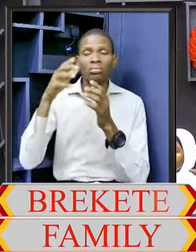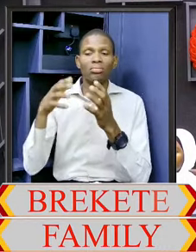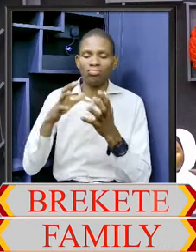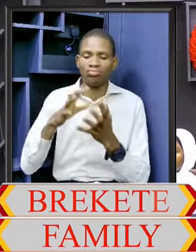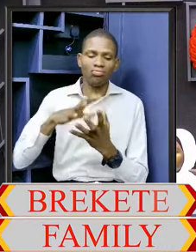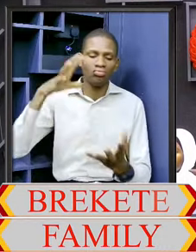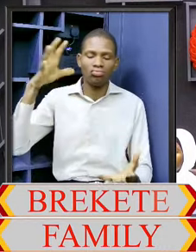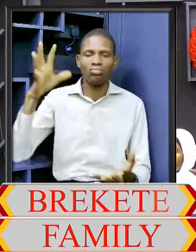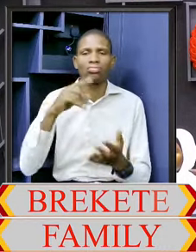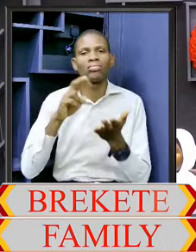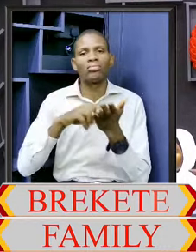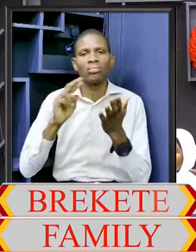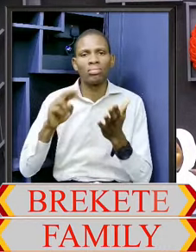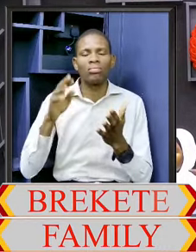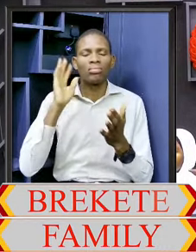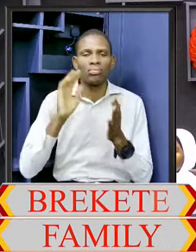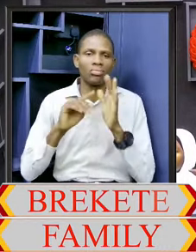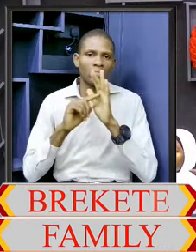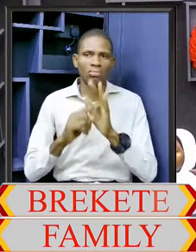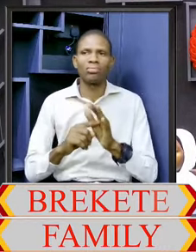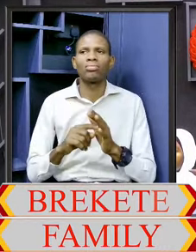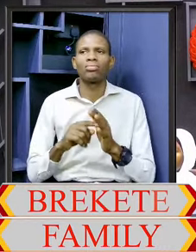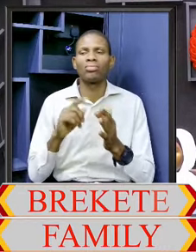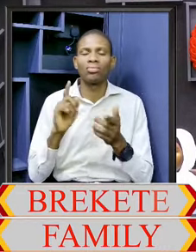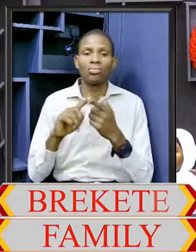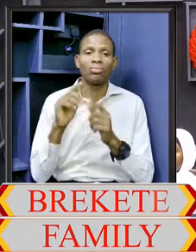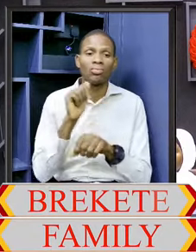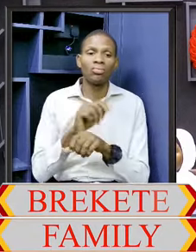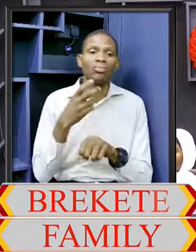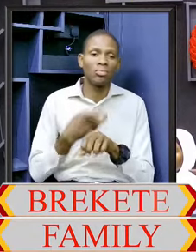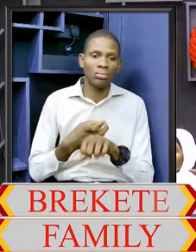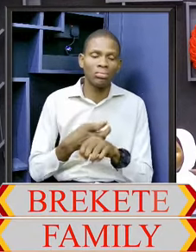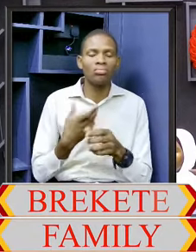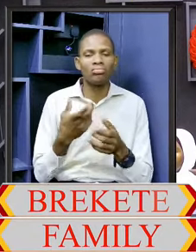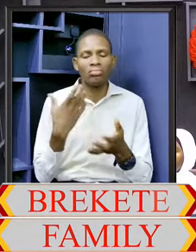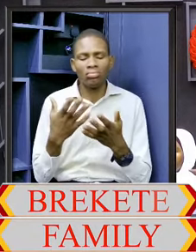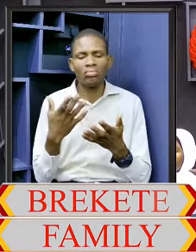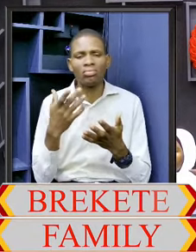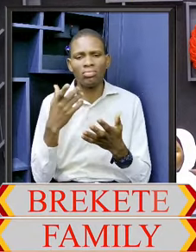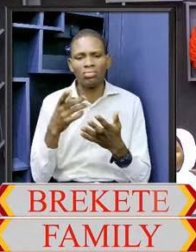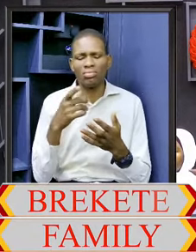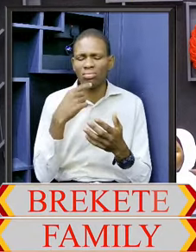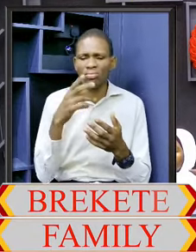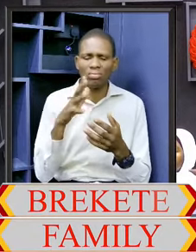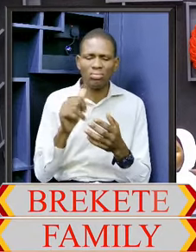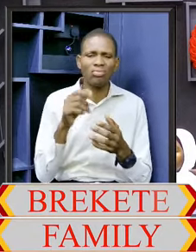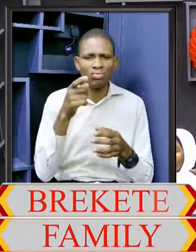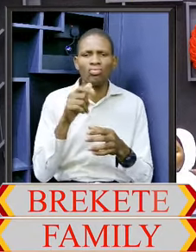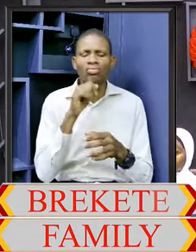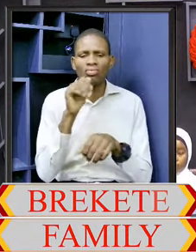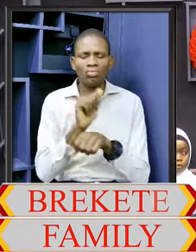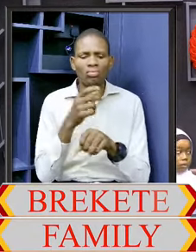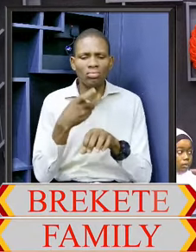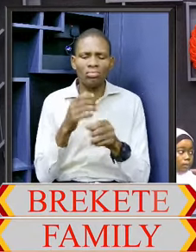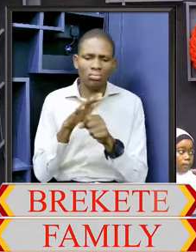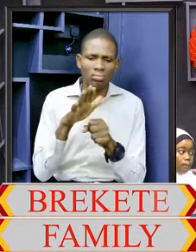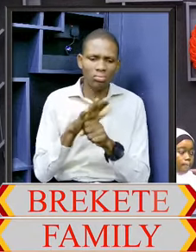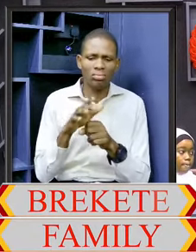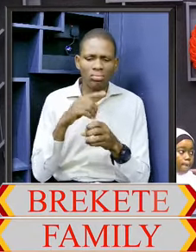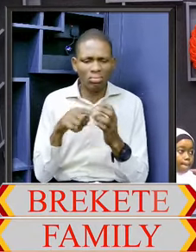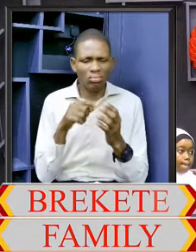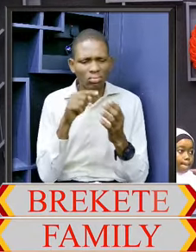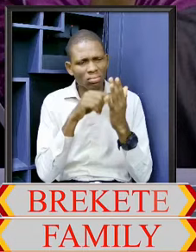will just show. So if things don't work out, you go say, I'm not working hard enough. Where am I not working hard enough amongst these things that I have